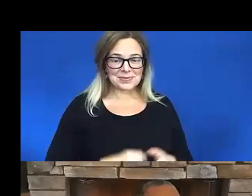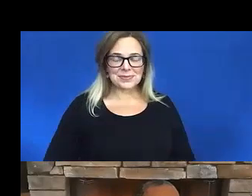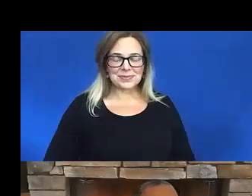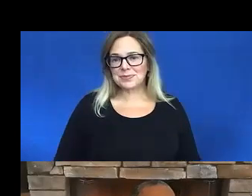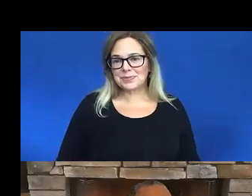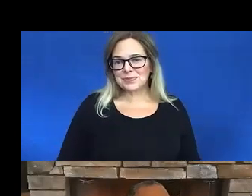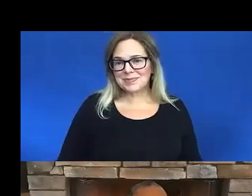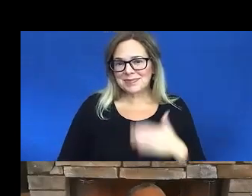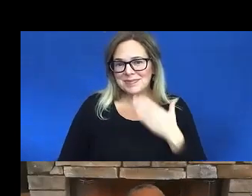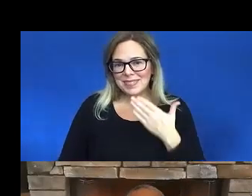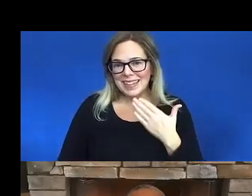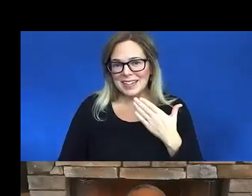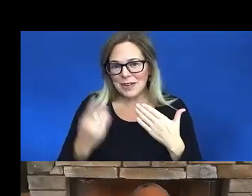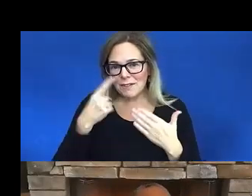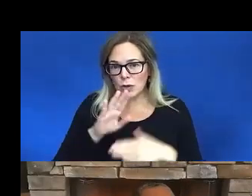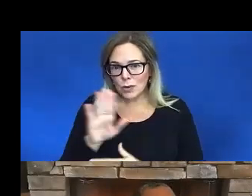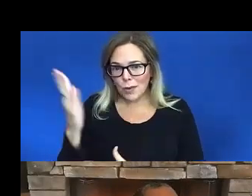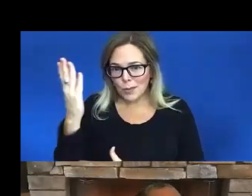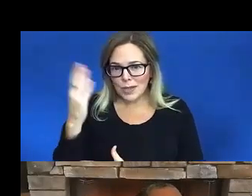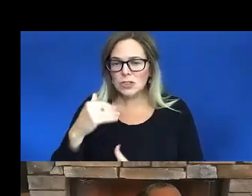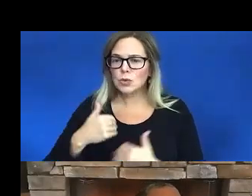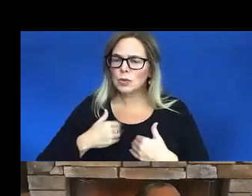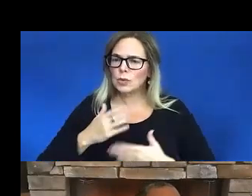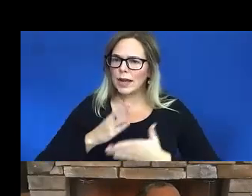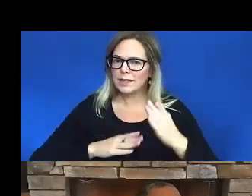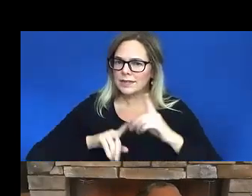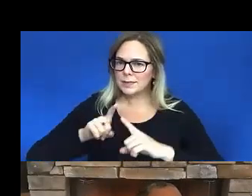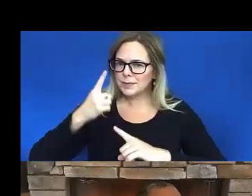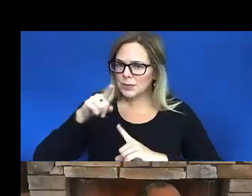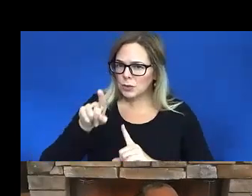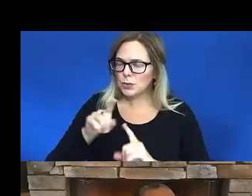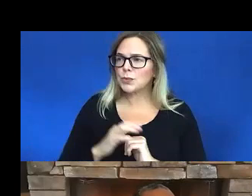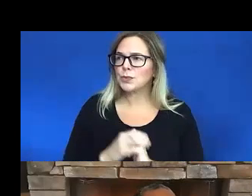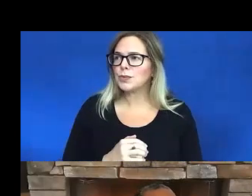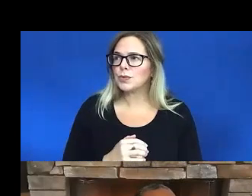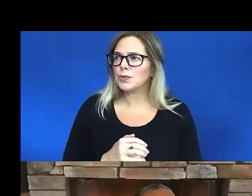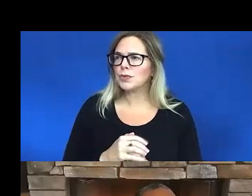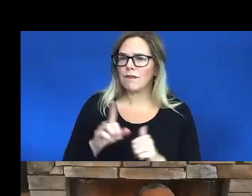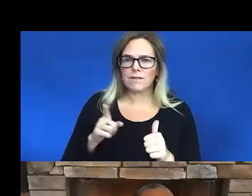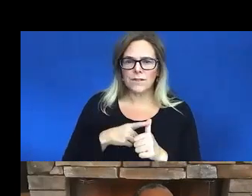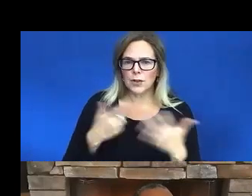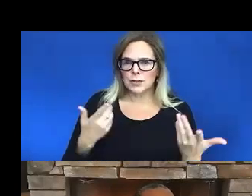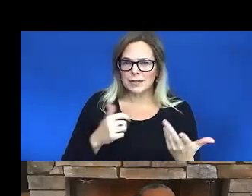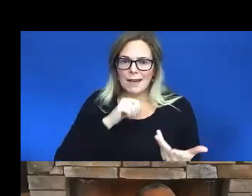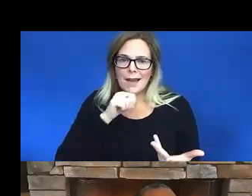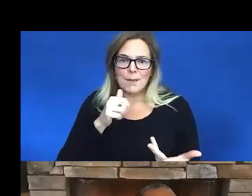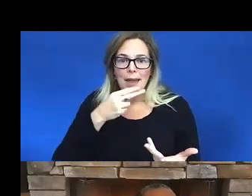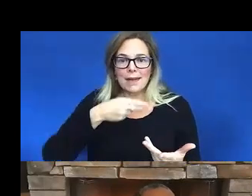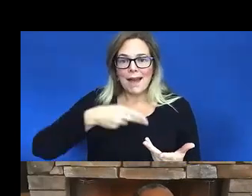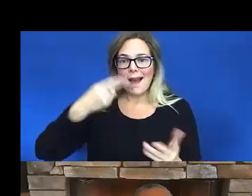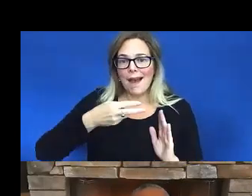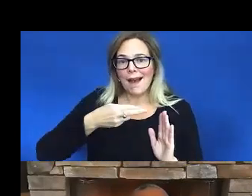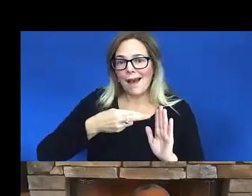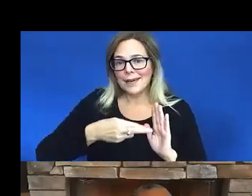Thanks for your presentation. There are a number of questions for you. First one, I'm not high risk or frontline, but I got the COVID vaccine